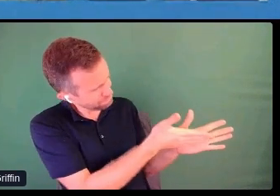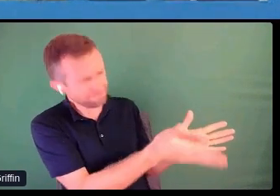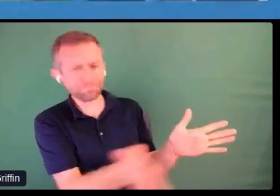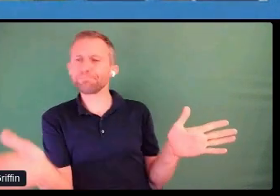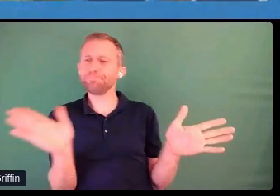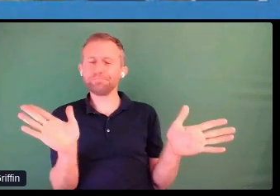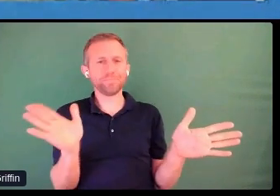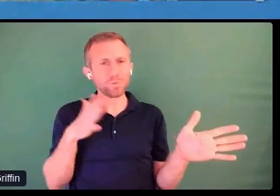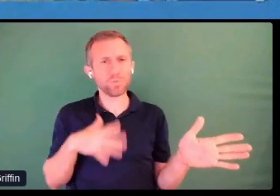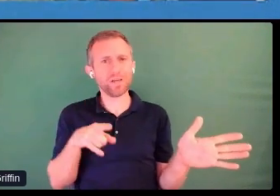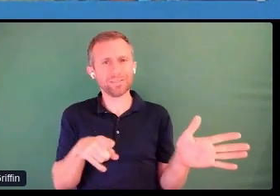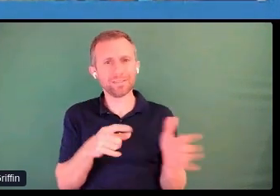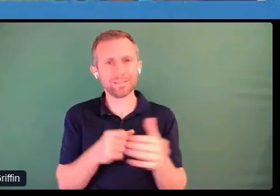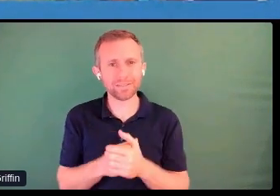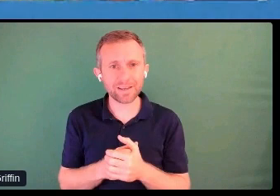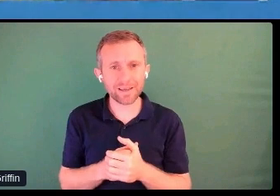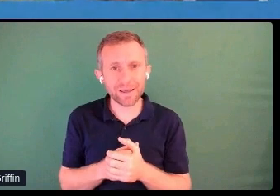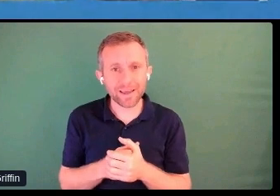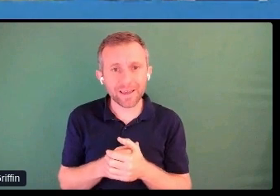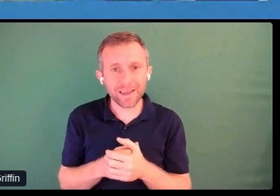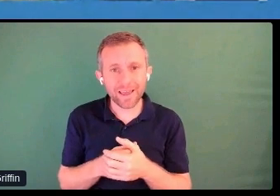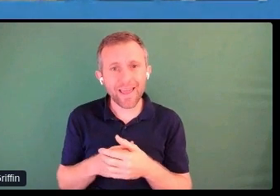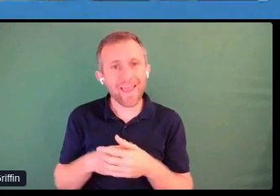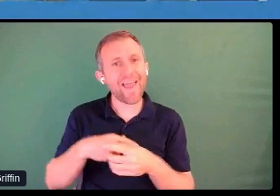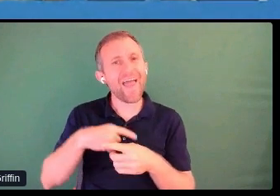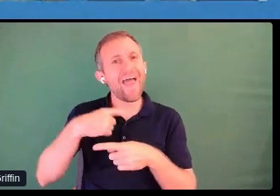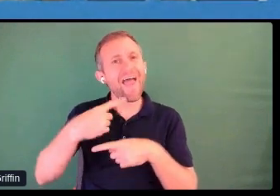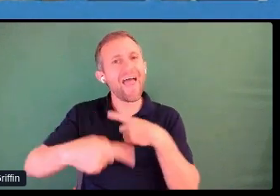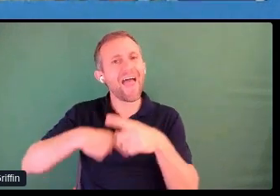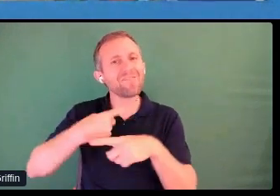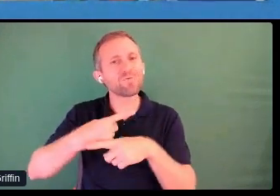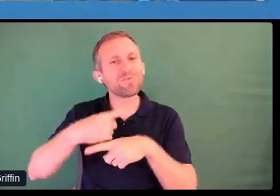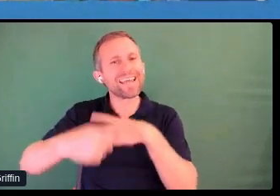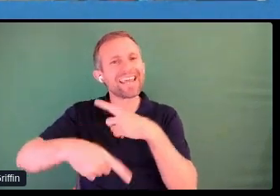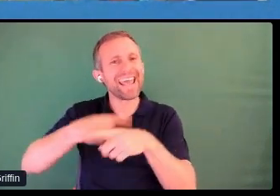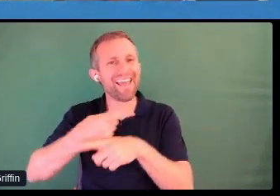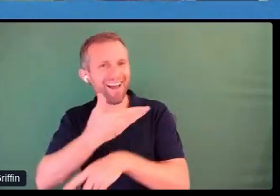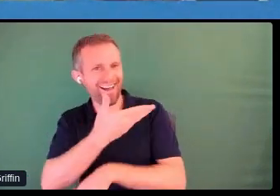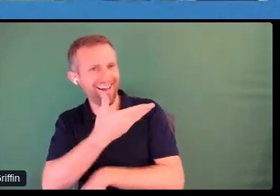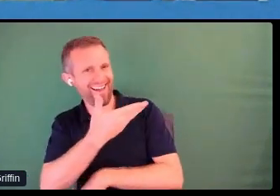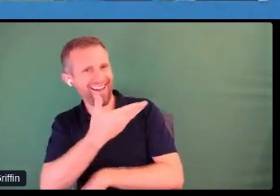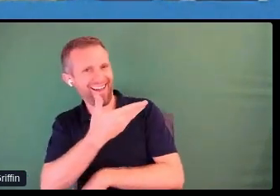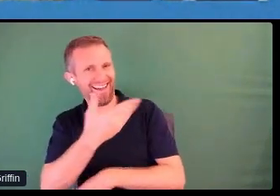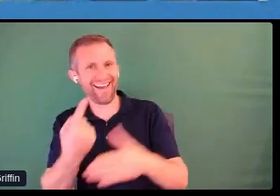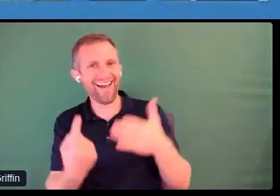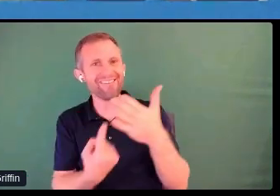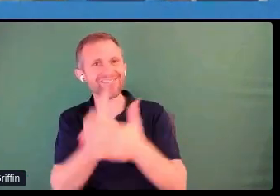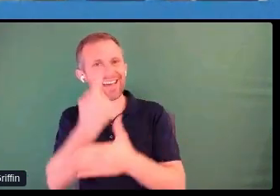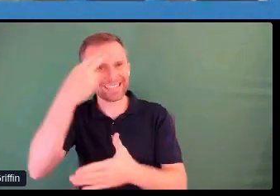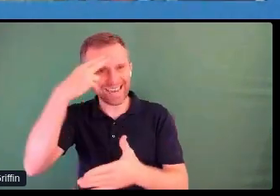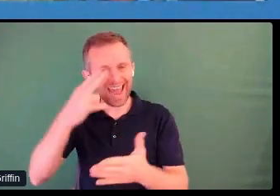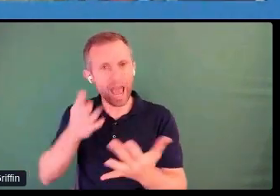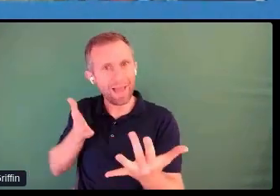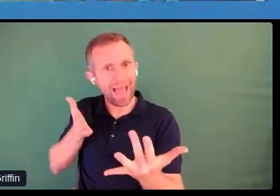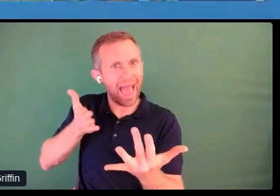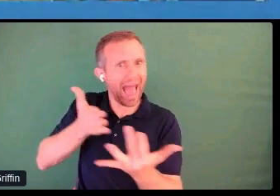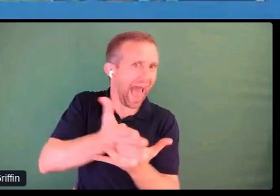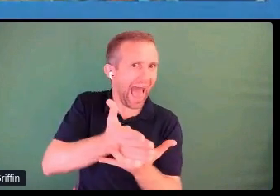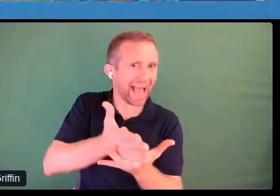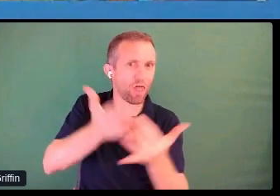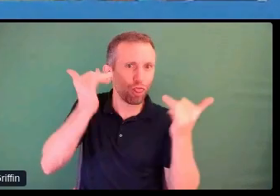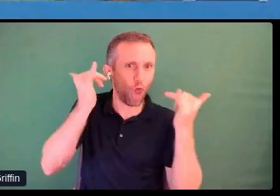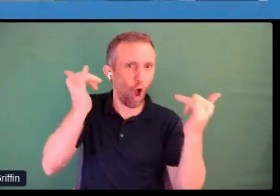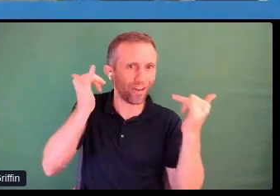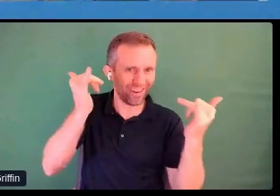Each year, Microsoft allows her employees to pitch and hack on ideas we feel passionate about and have some sort of connection